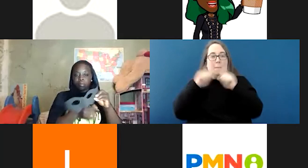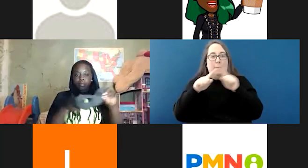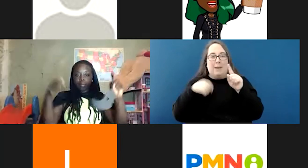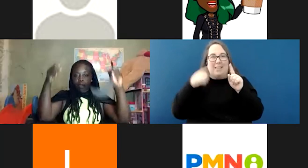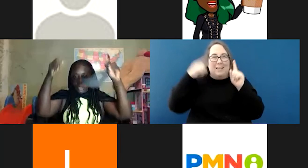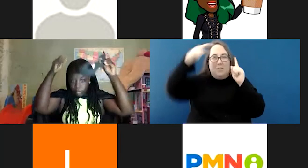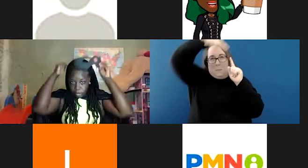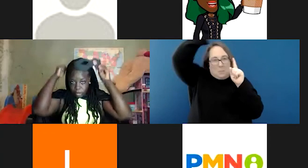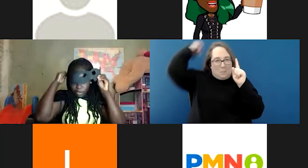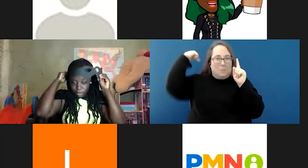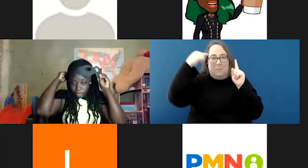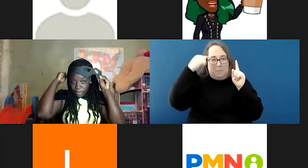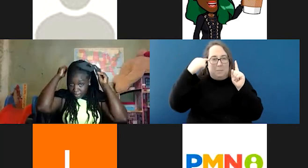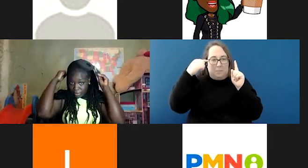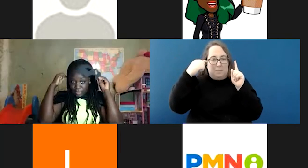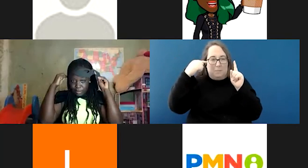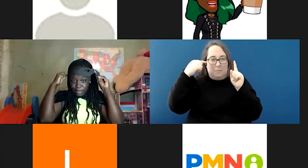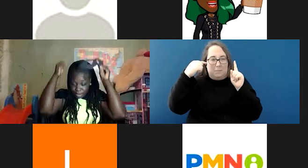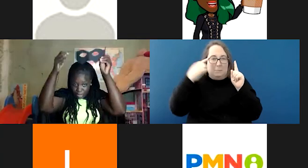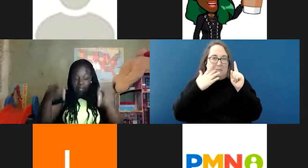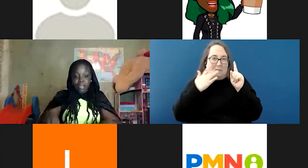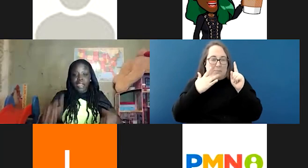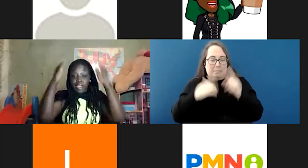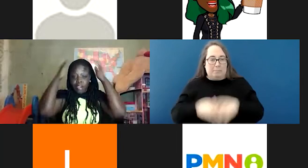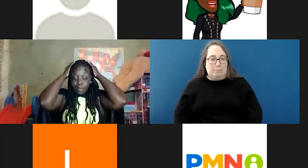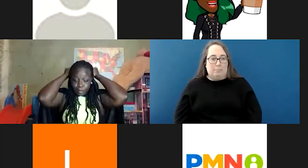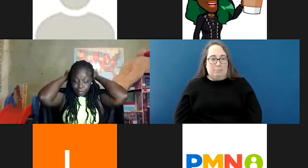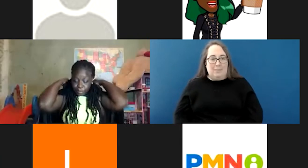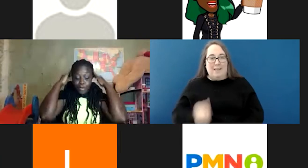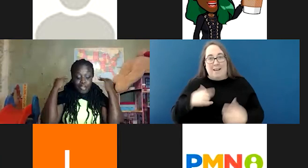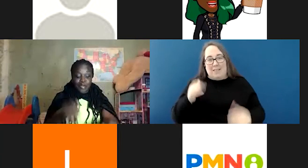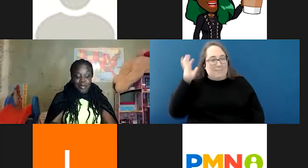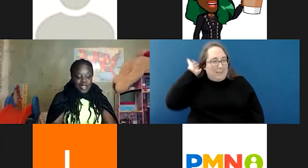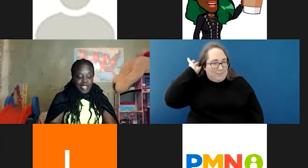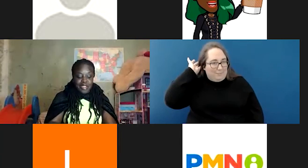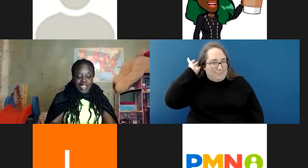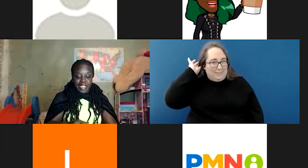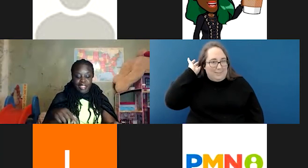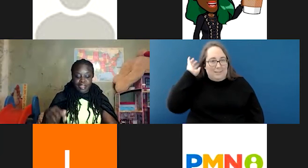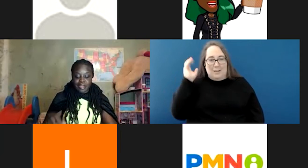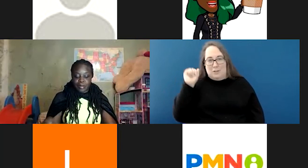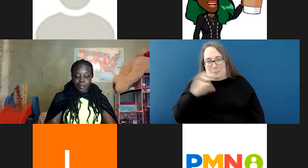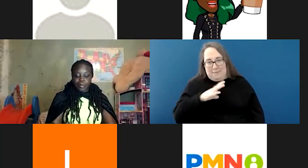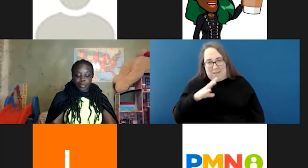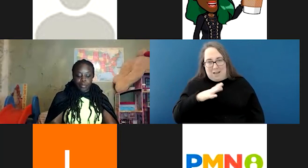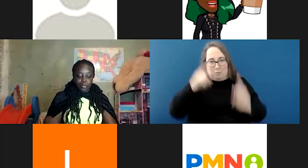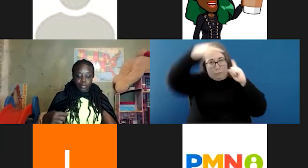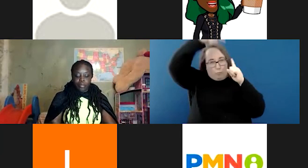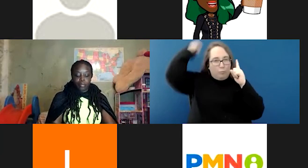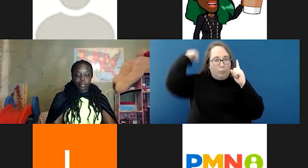kind of pull it around like this because I have a lot of hair, and so it should be able to stay on like that.